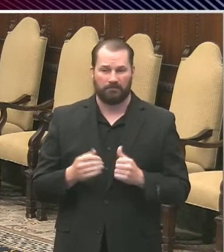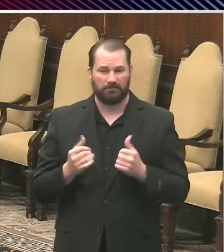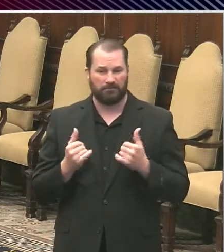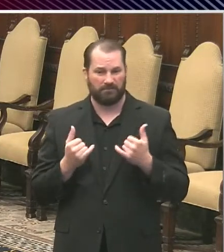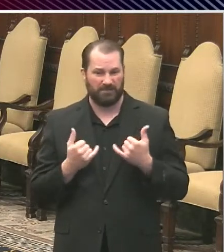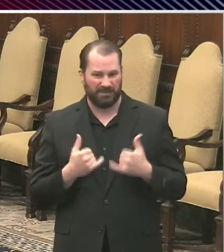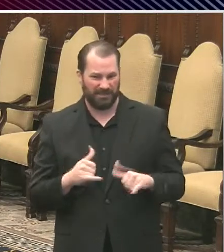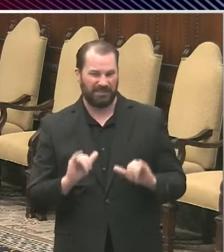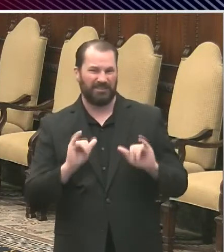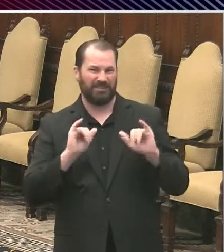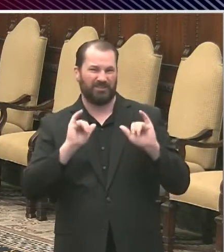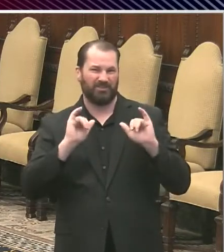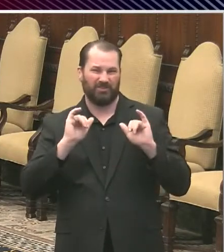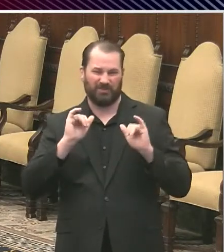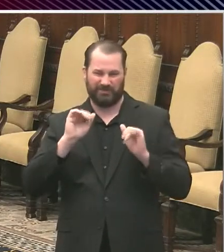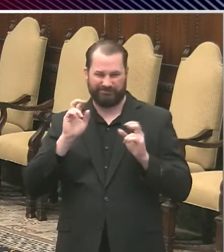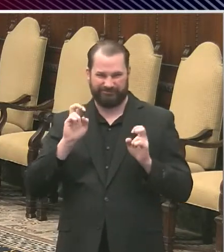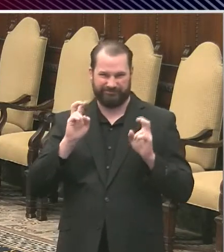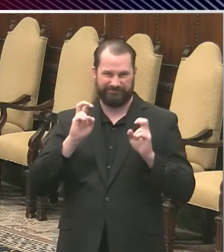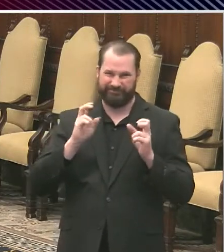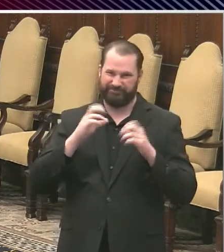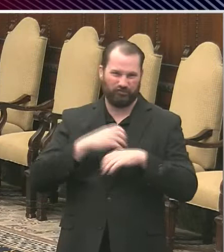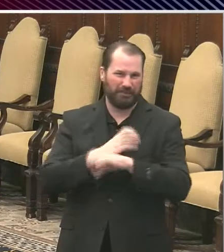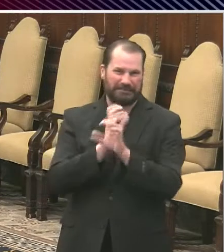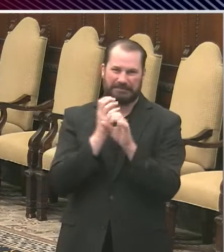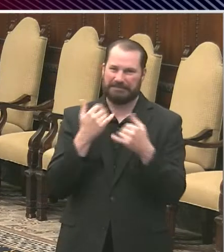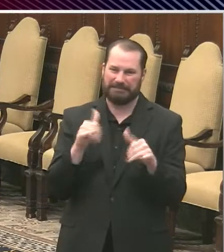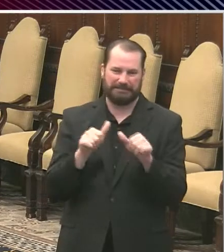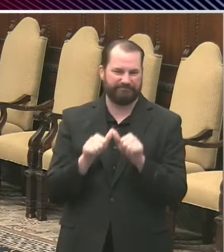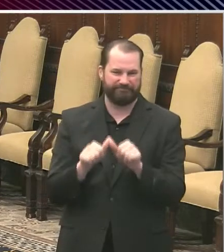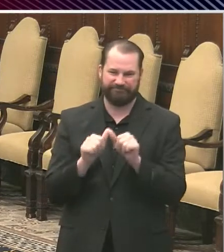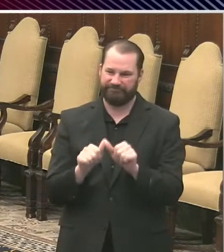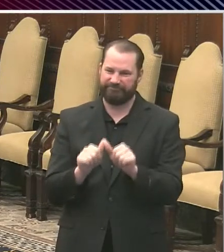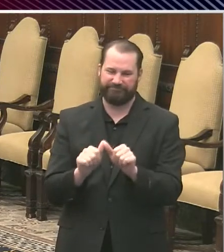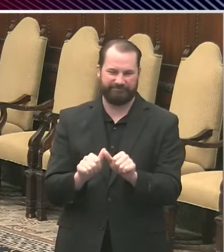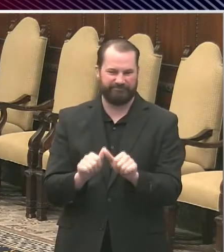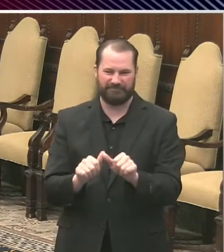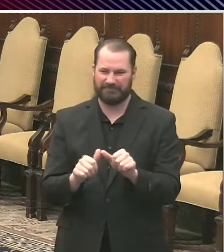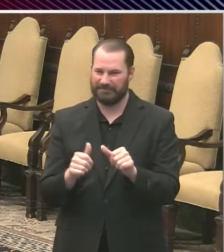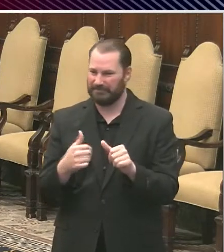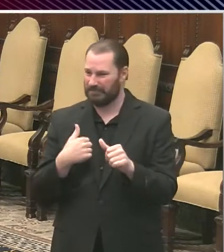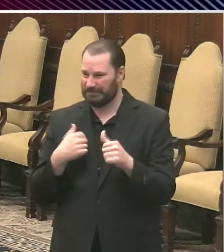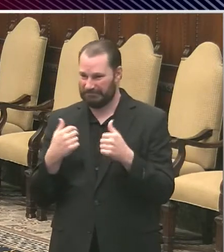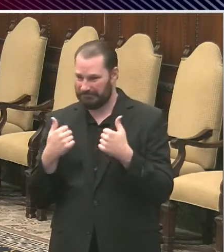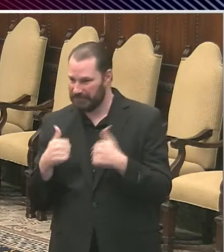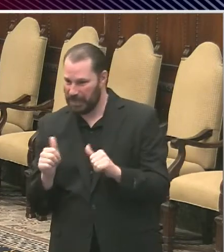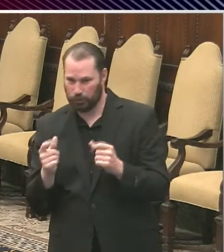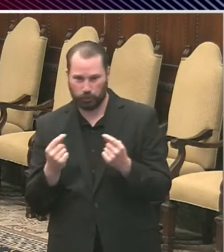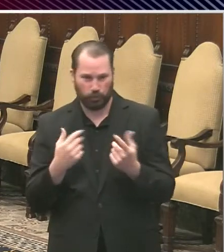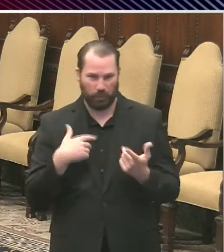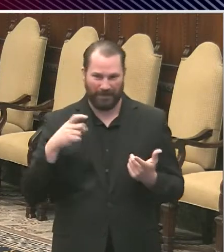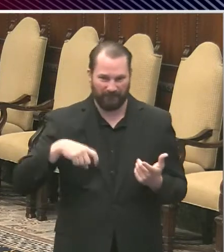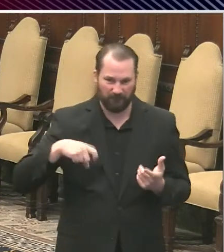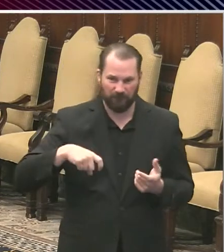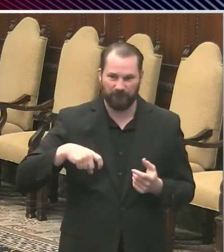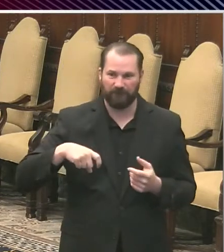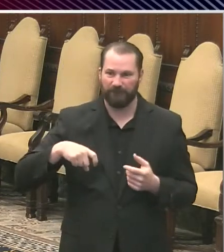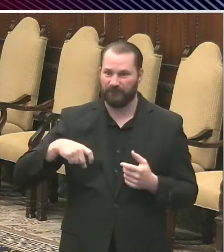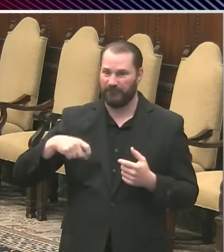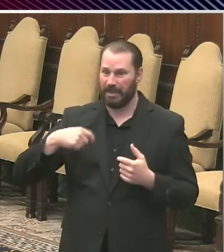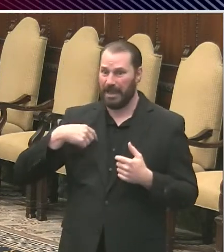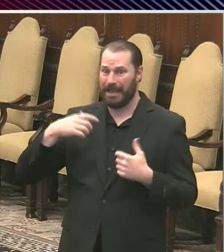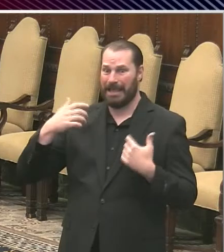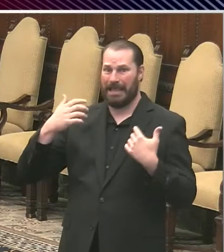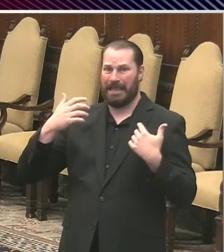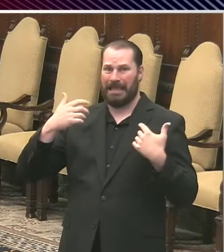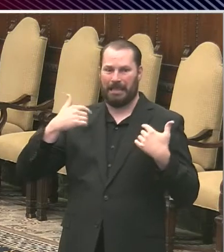And so our best approach right now, with the limited testing, but the widespread spread of the virus, is to just assume that everyone around you has the infection, just to